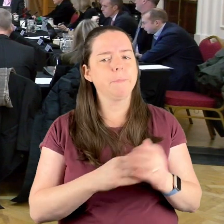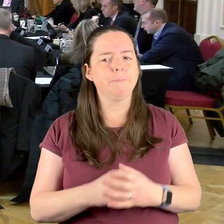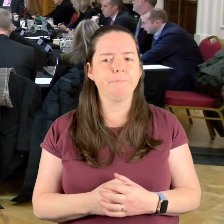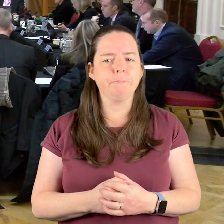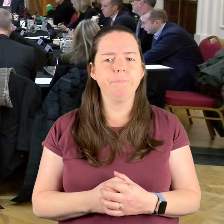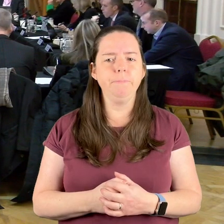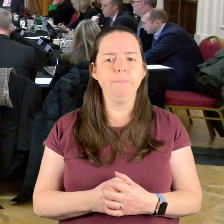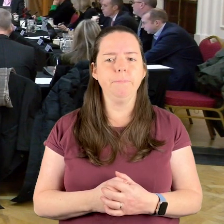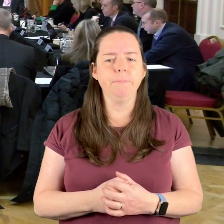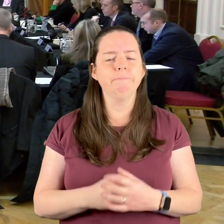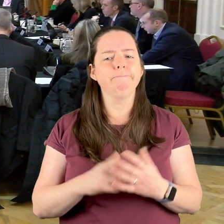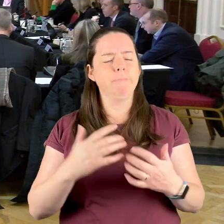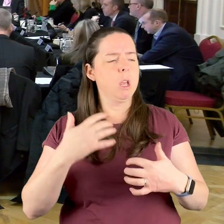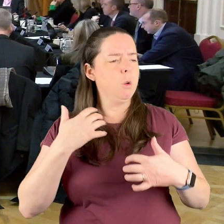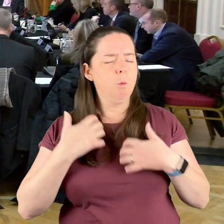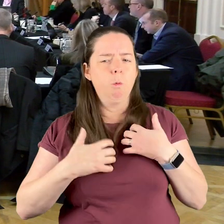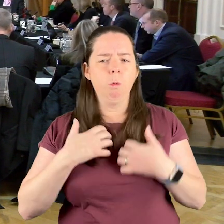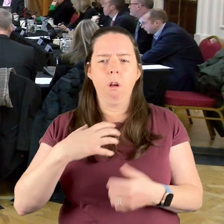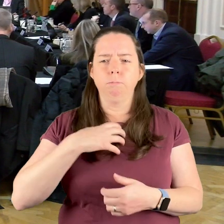Mercy.